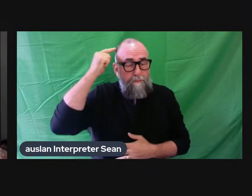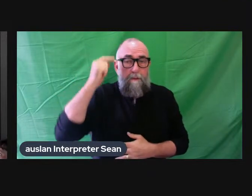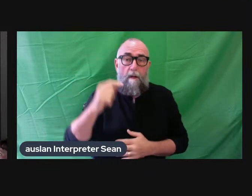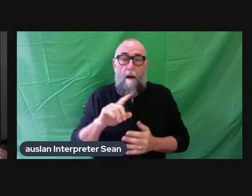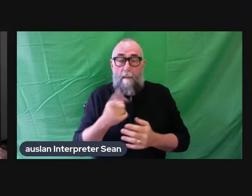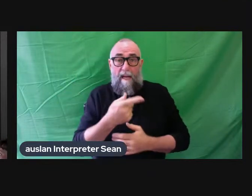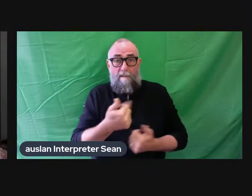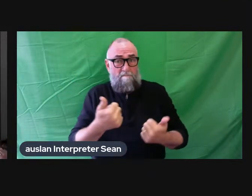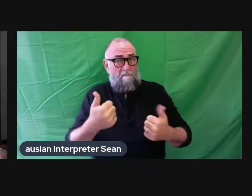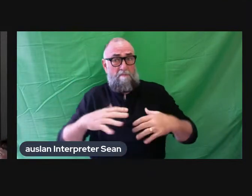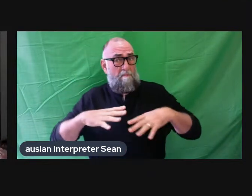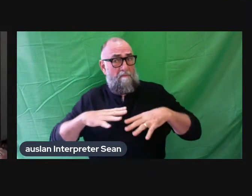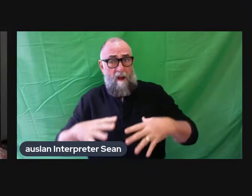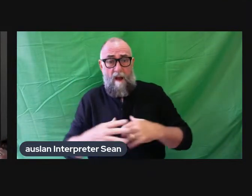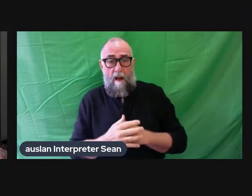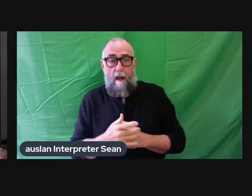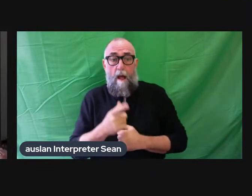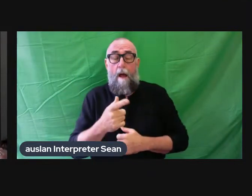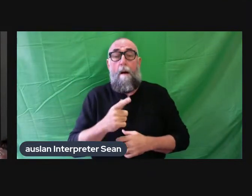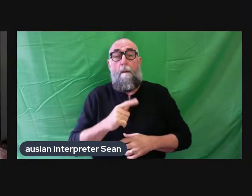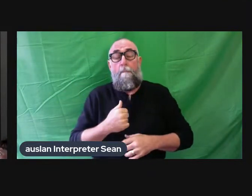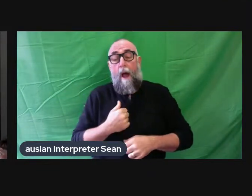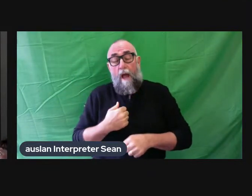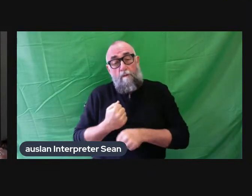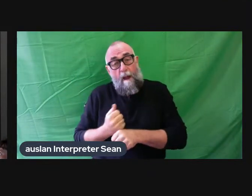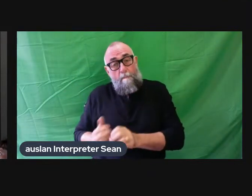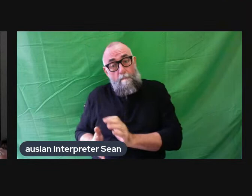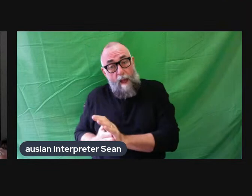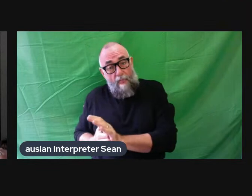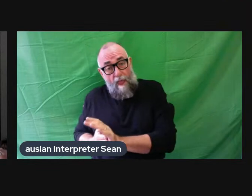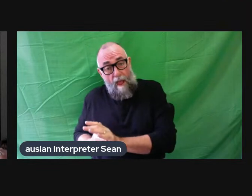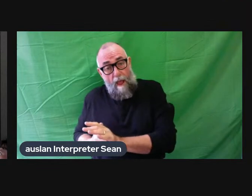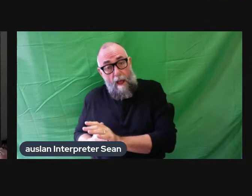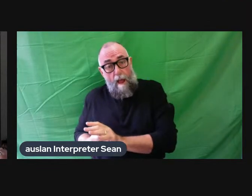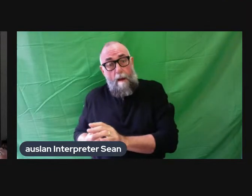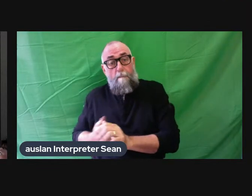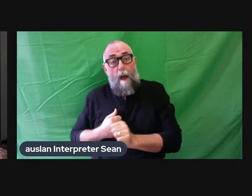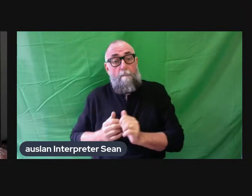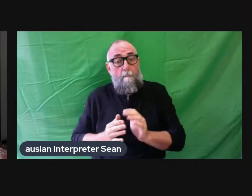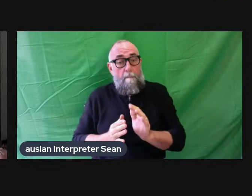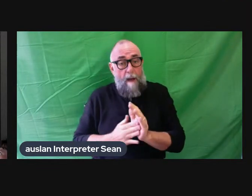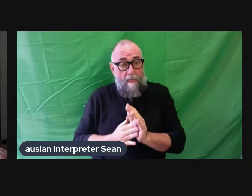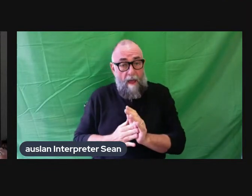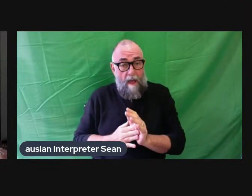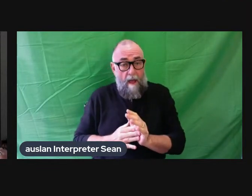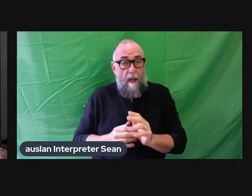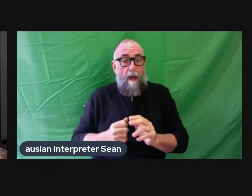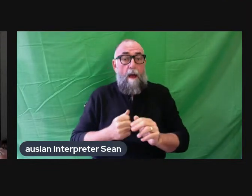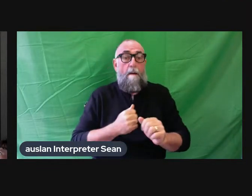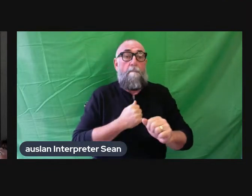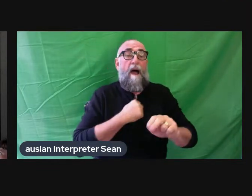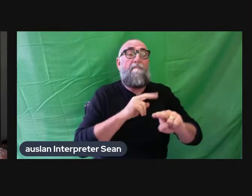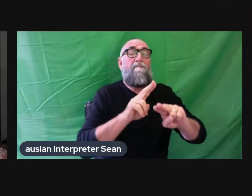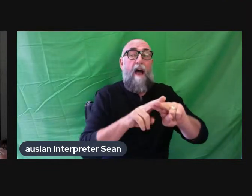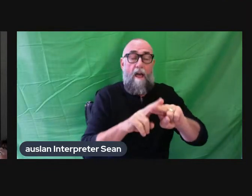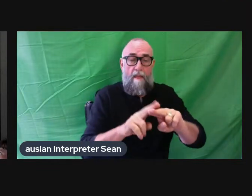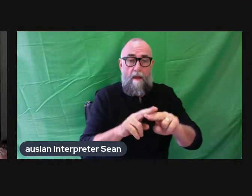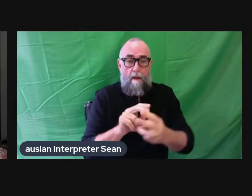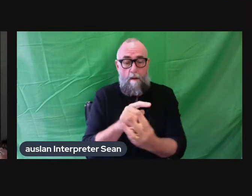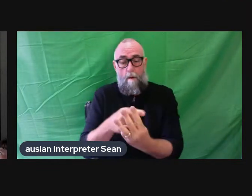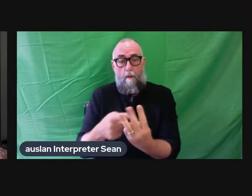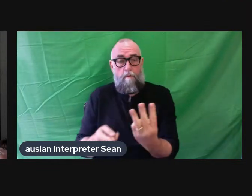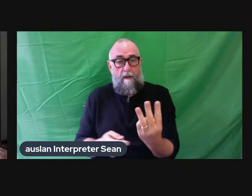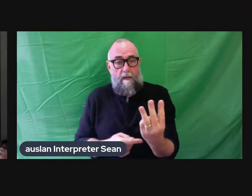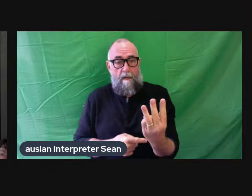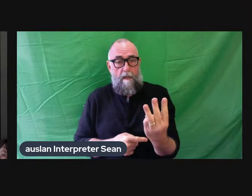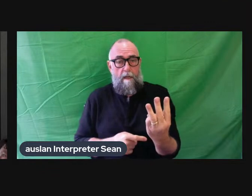condition. That's my grandmother, my mum, and my dad. Where are the researchers in the